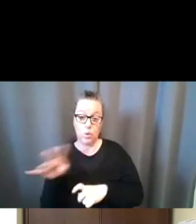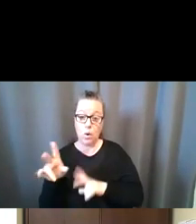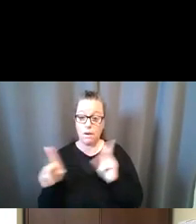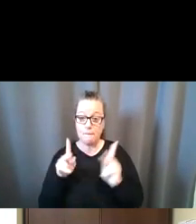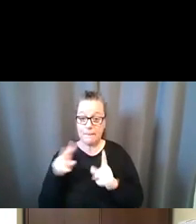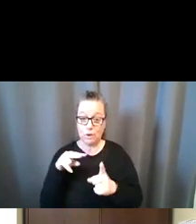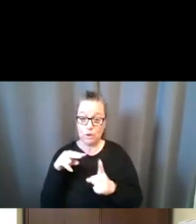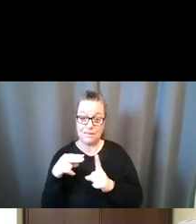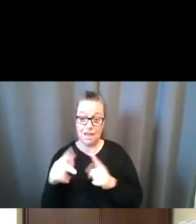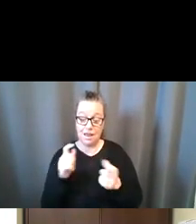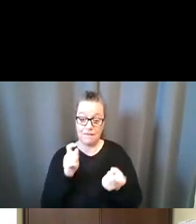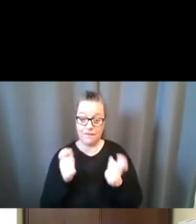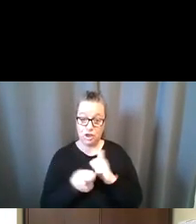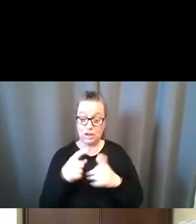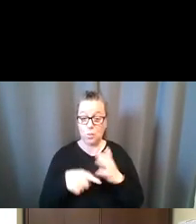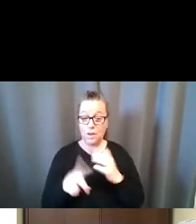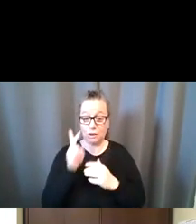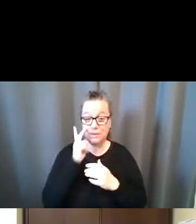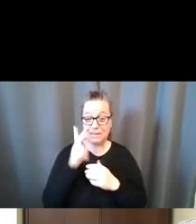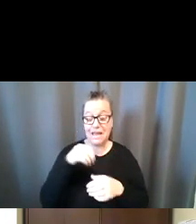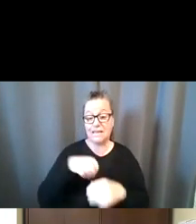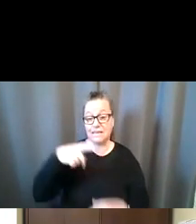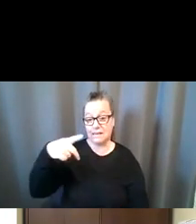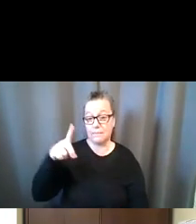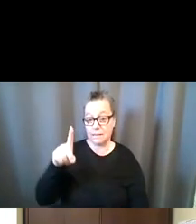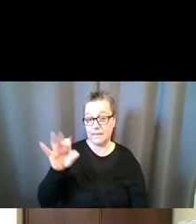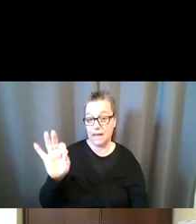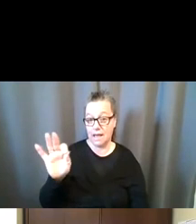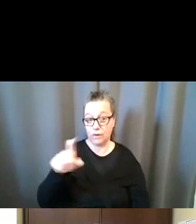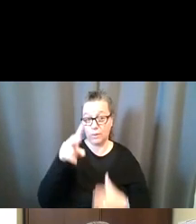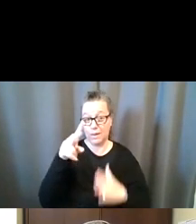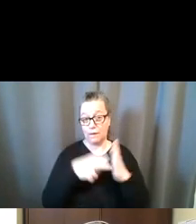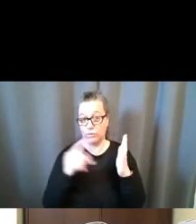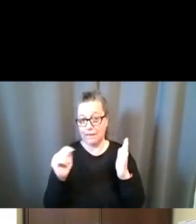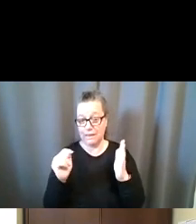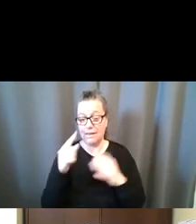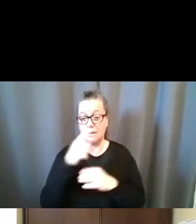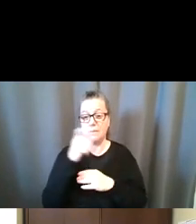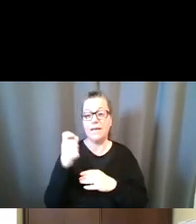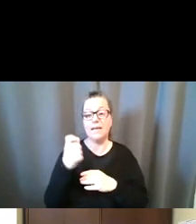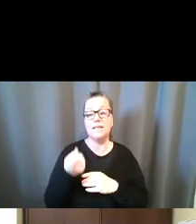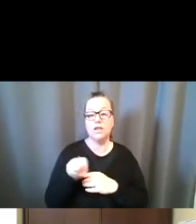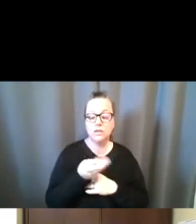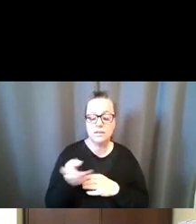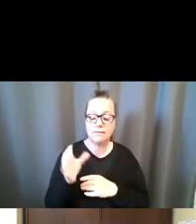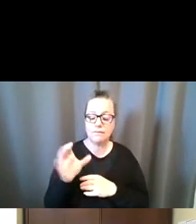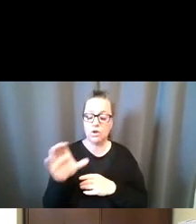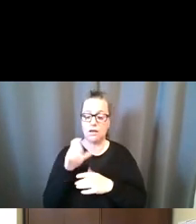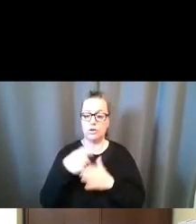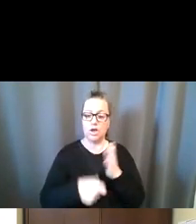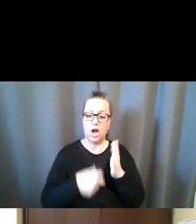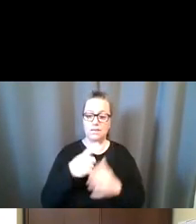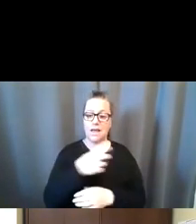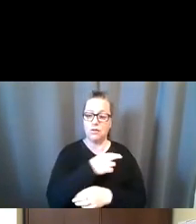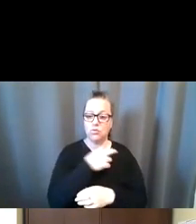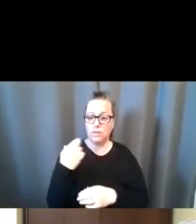And what you see on this slide, and it is in the PDF of the slide so you can read it, because there are several hundred costs and